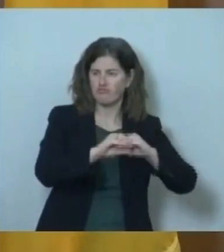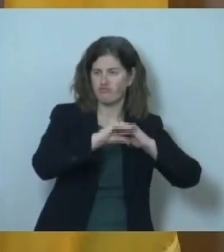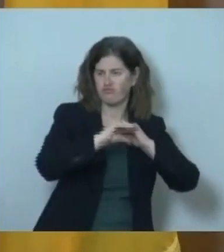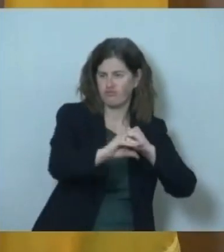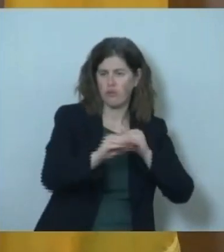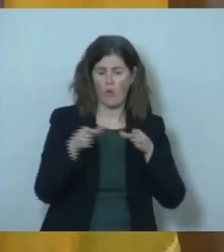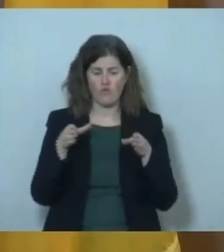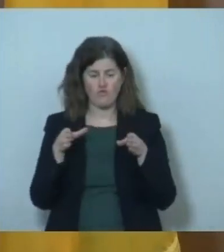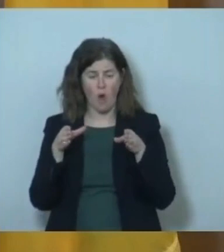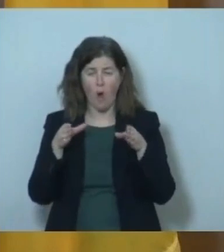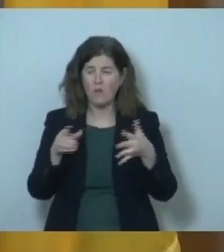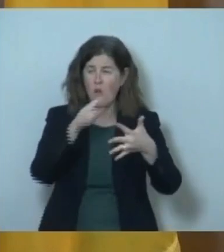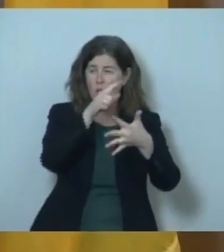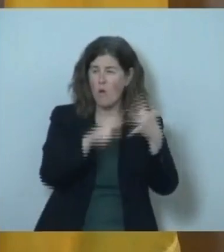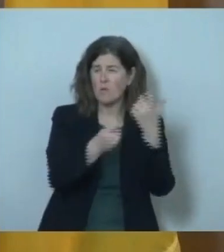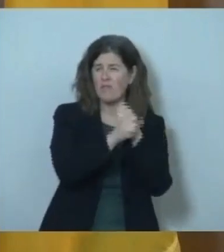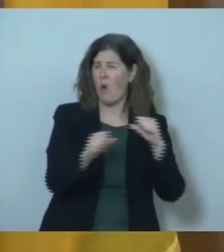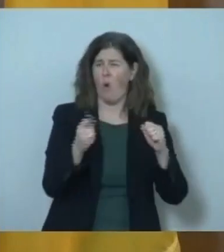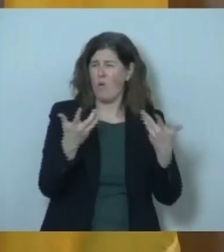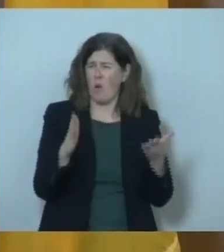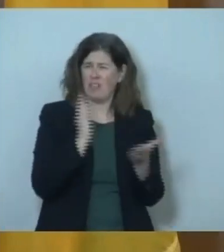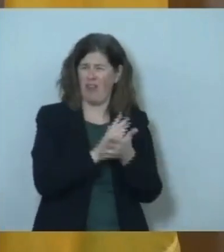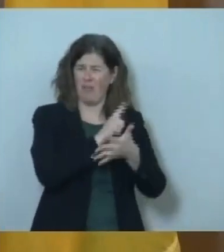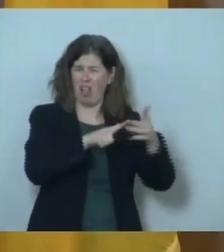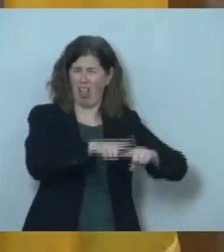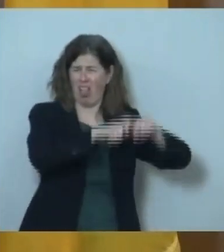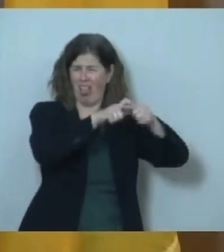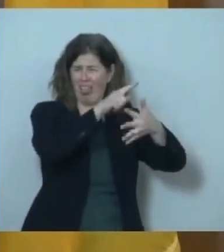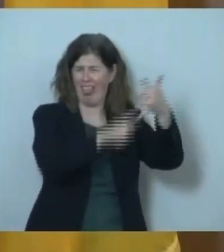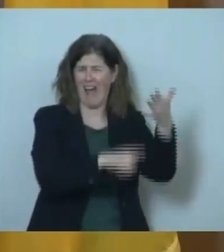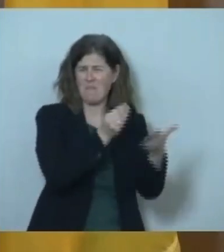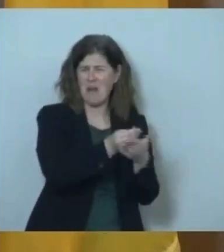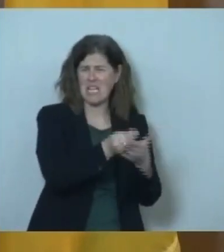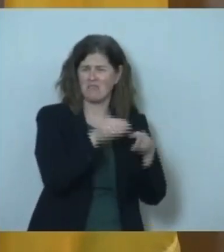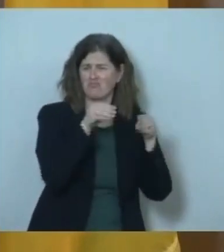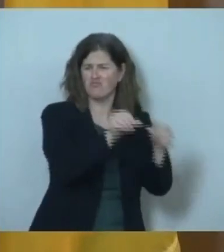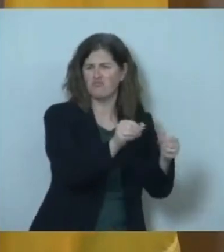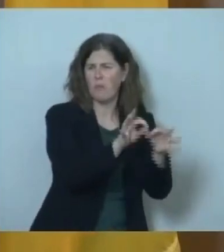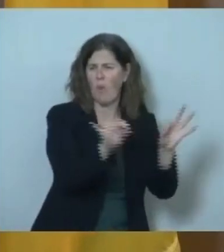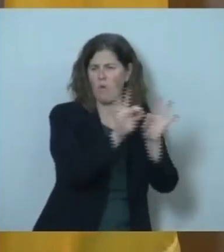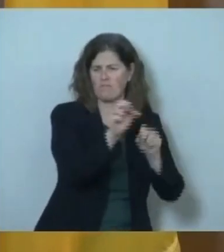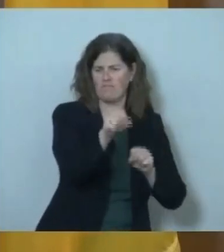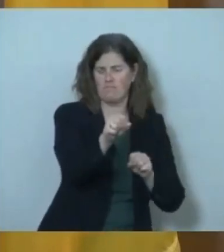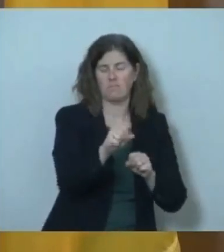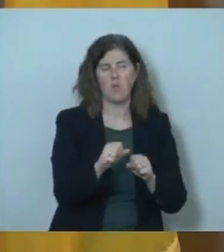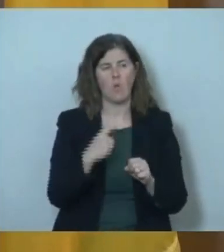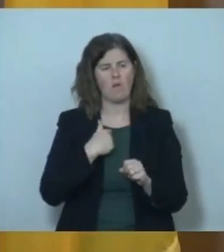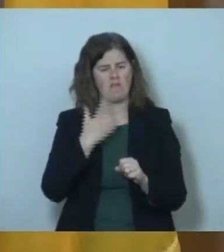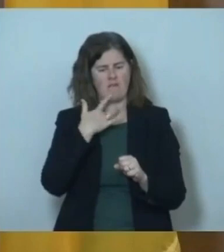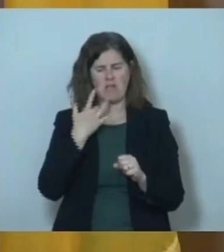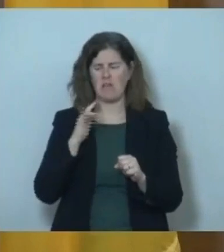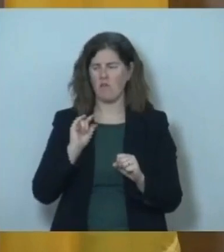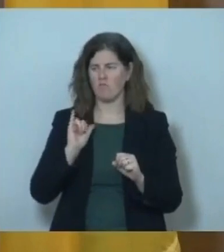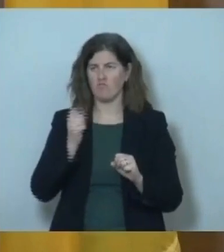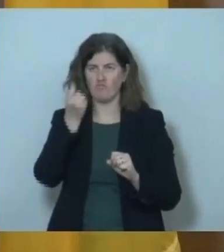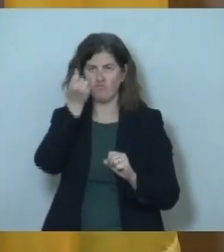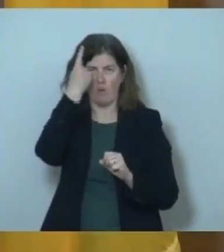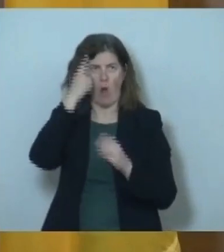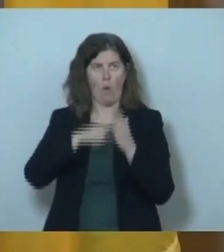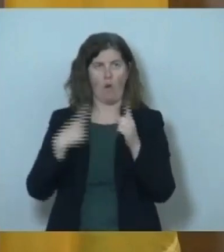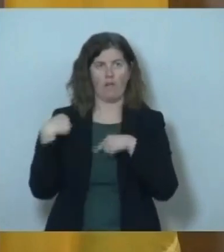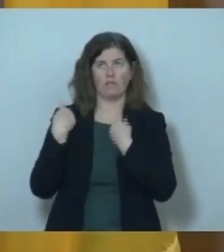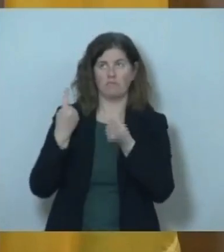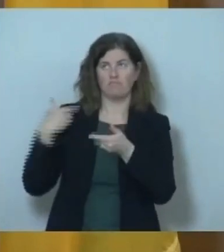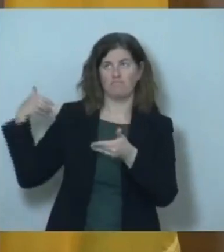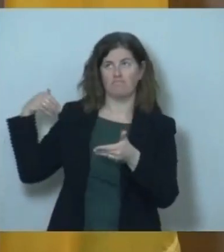it's a public safety issue. We don't want to stop any of that capital. So we think if we are clear about what we've already done, right?